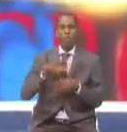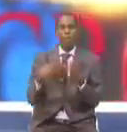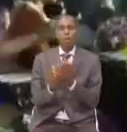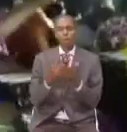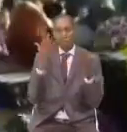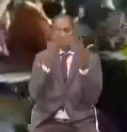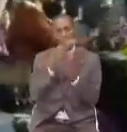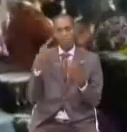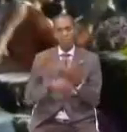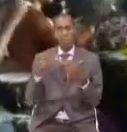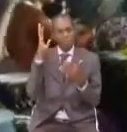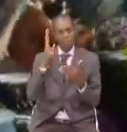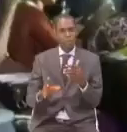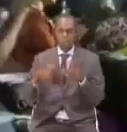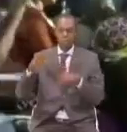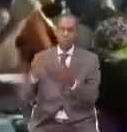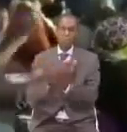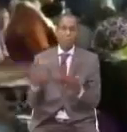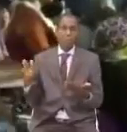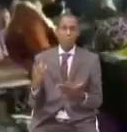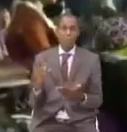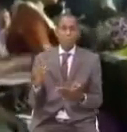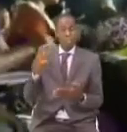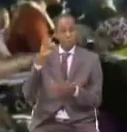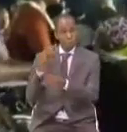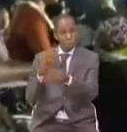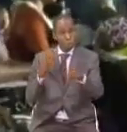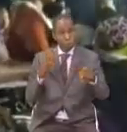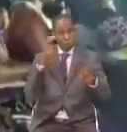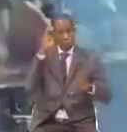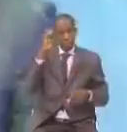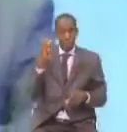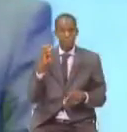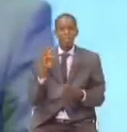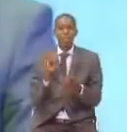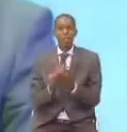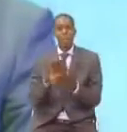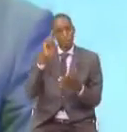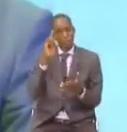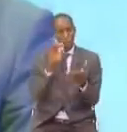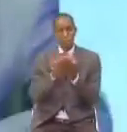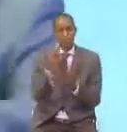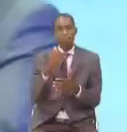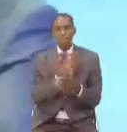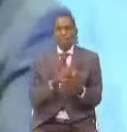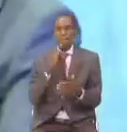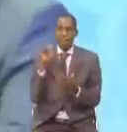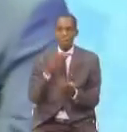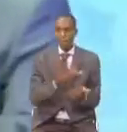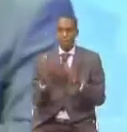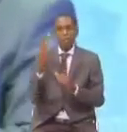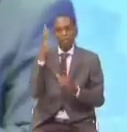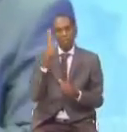will vanish away. He that believeth and is baptized shall be saved. But then you